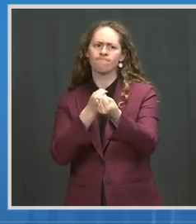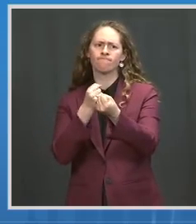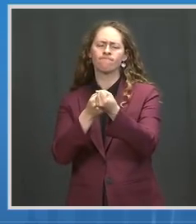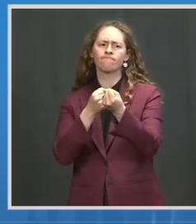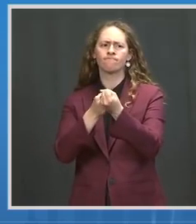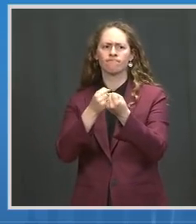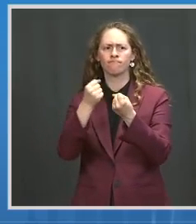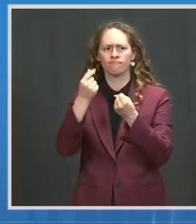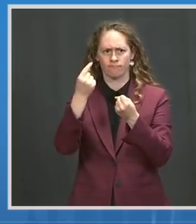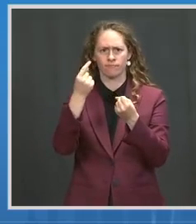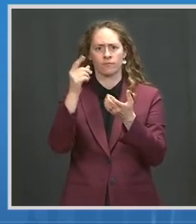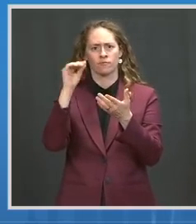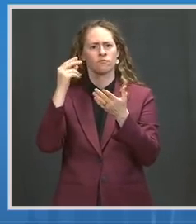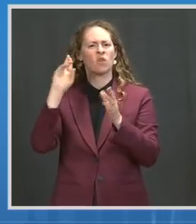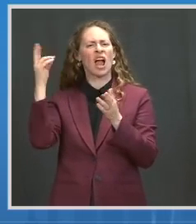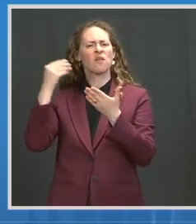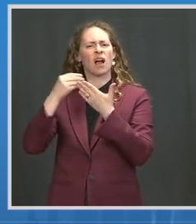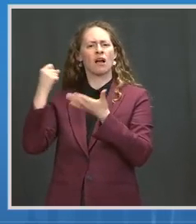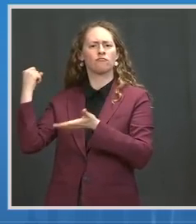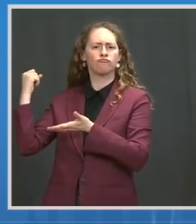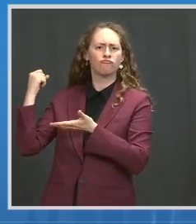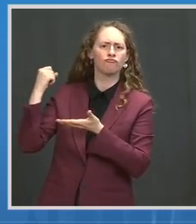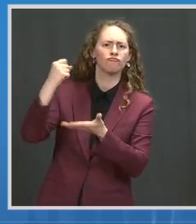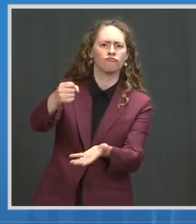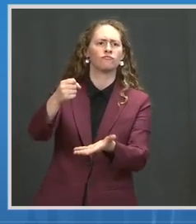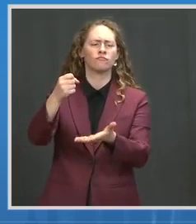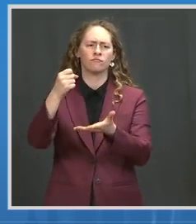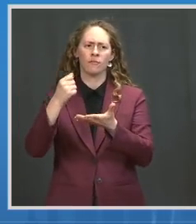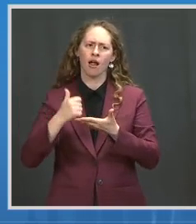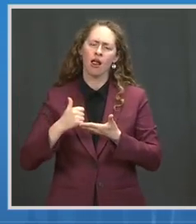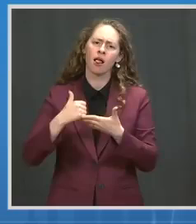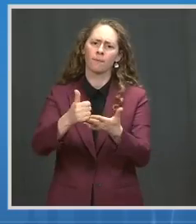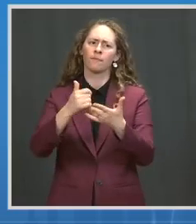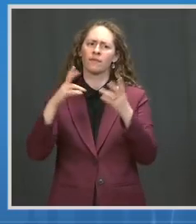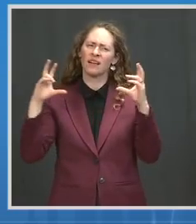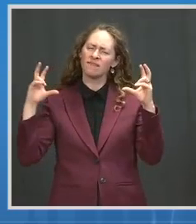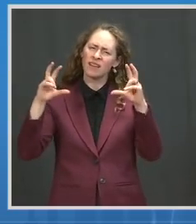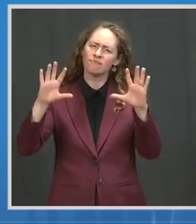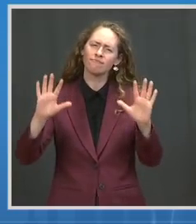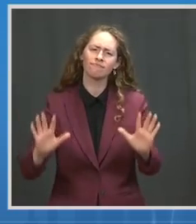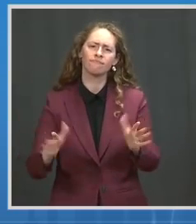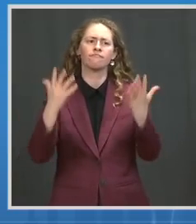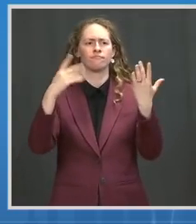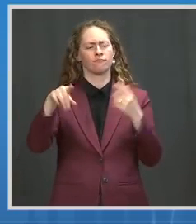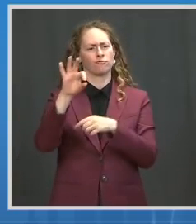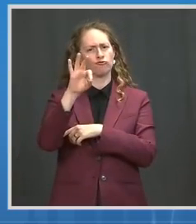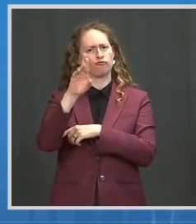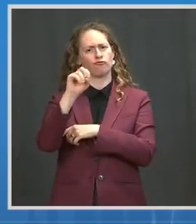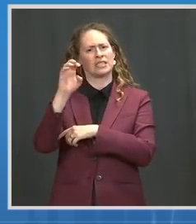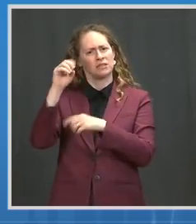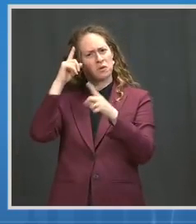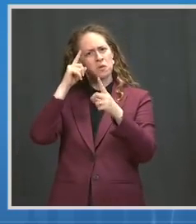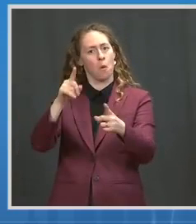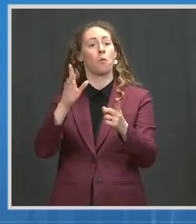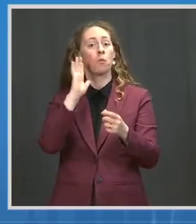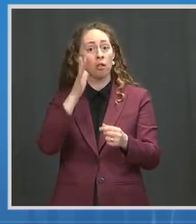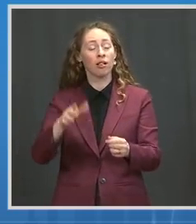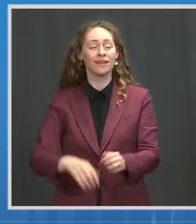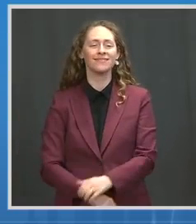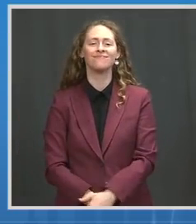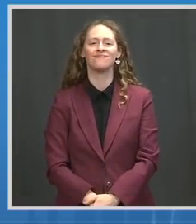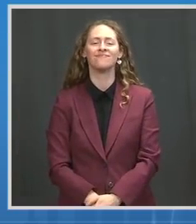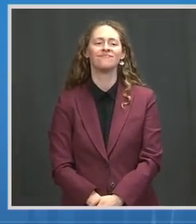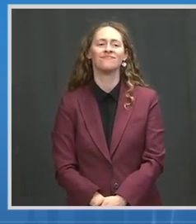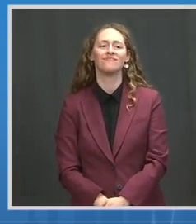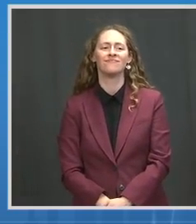to cover 100% of these expenses. So as I said earlier, we absolutely cannot beat this virus without making